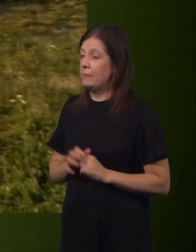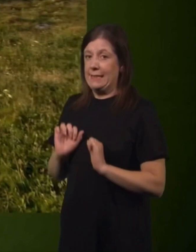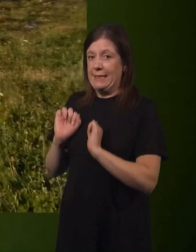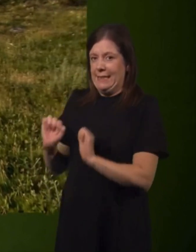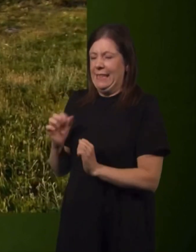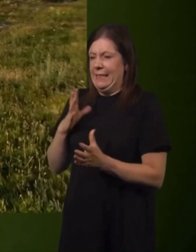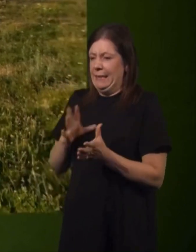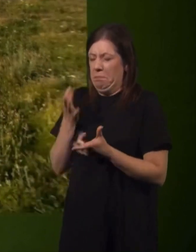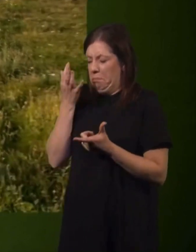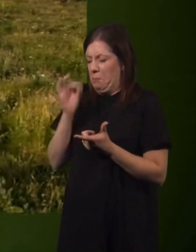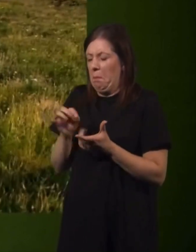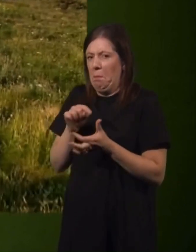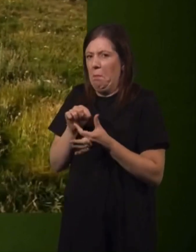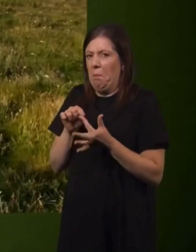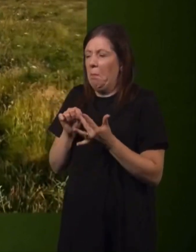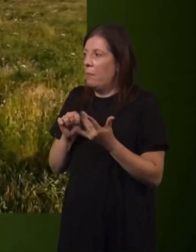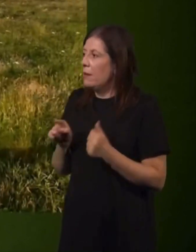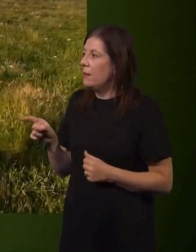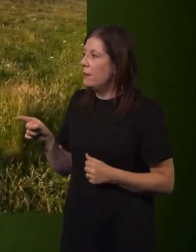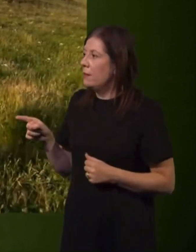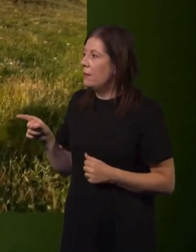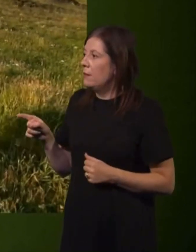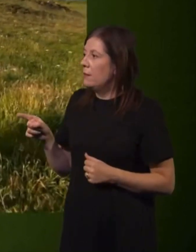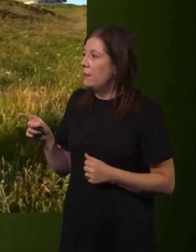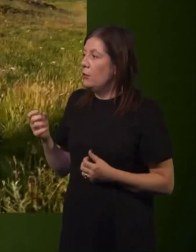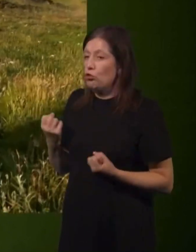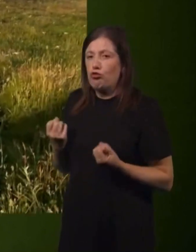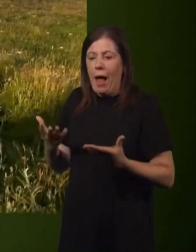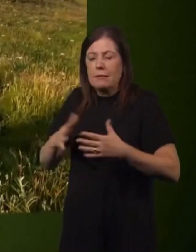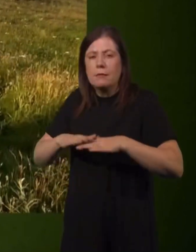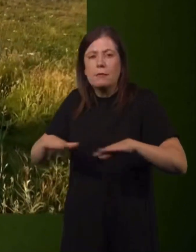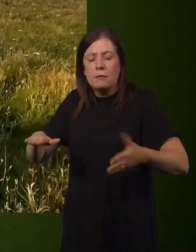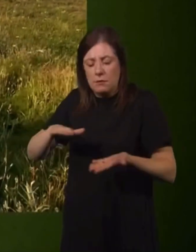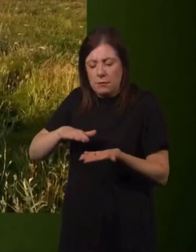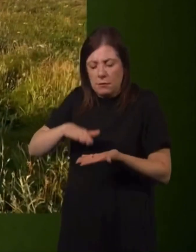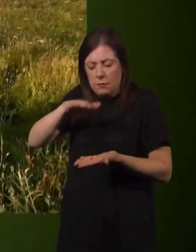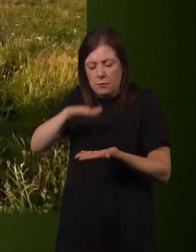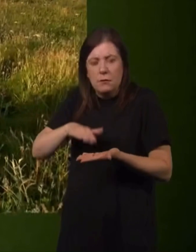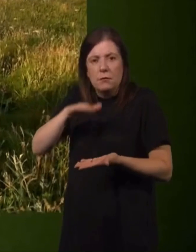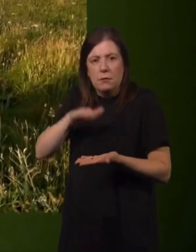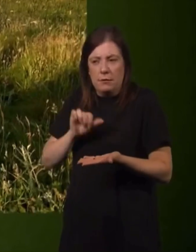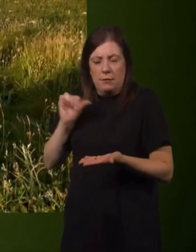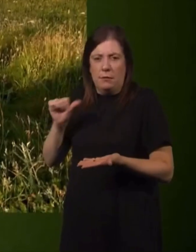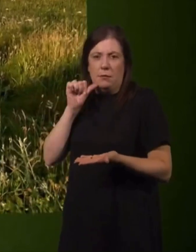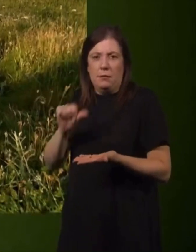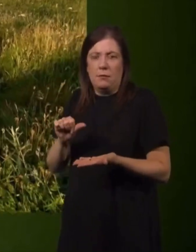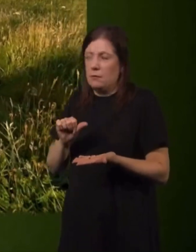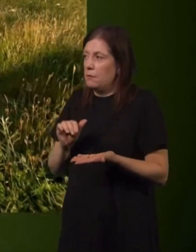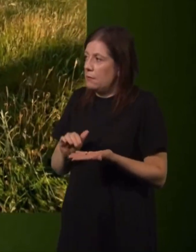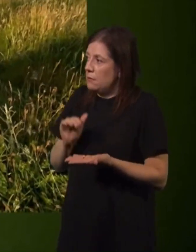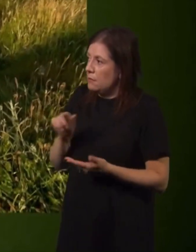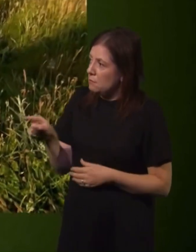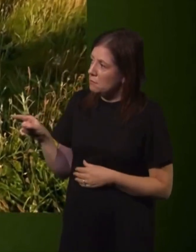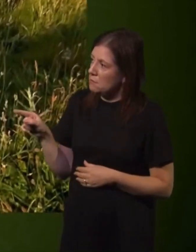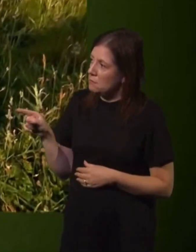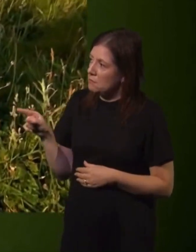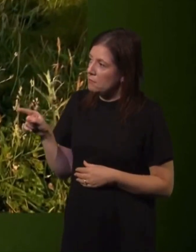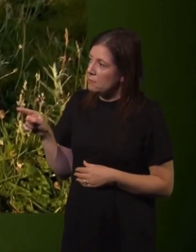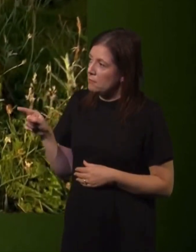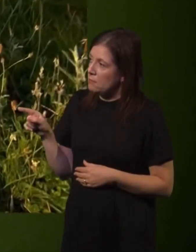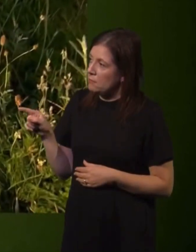need is these open patches of grass need to be a certain type of length. So what they'll need is something from about